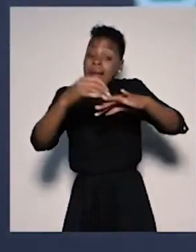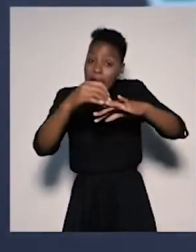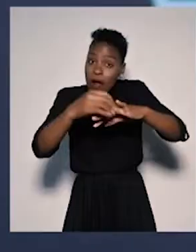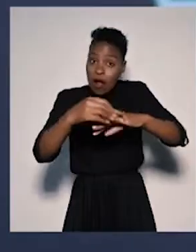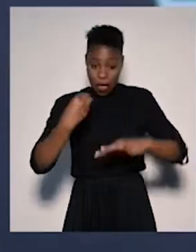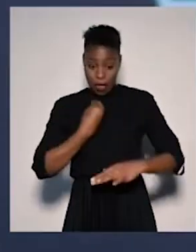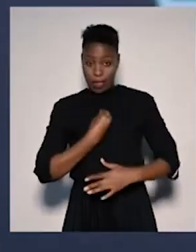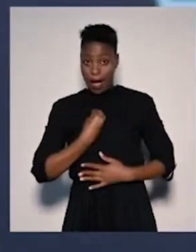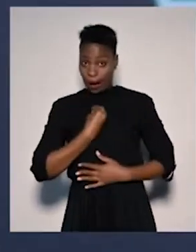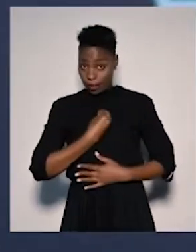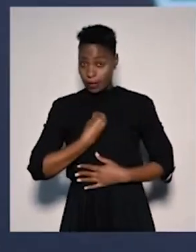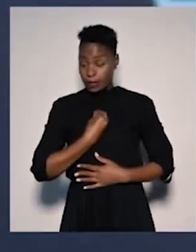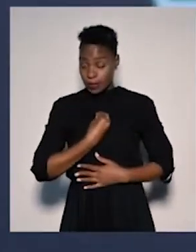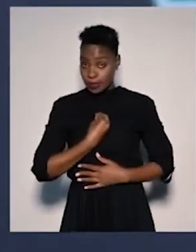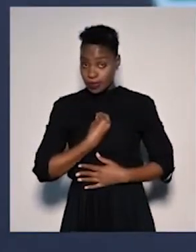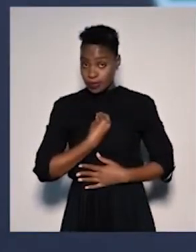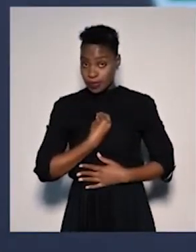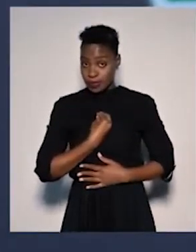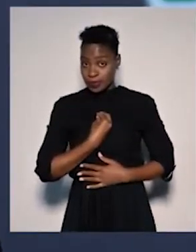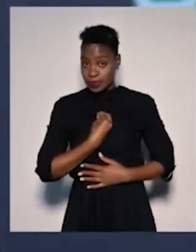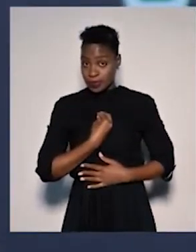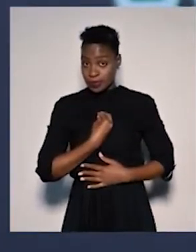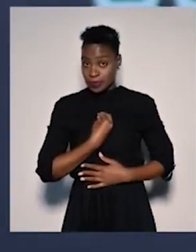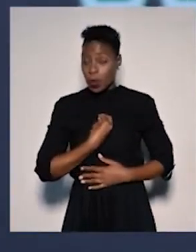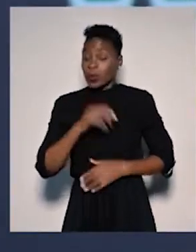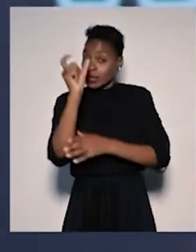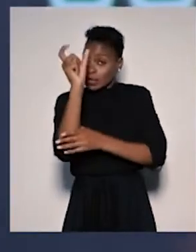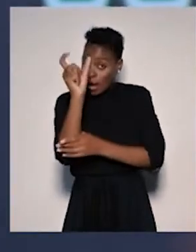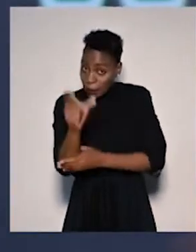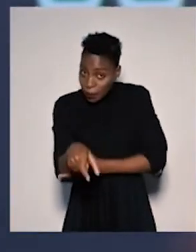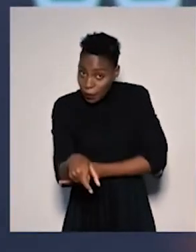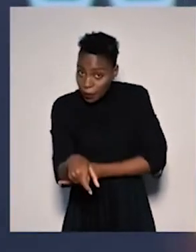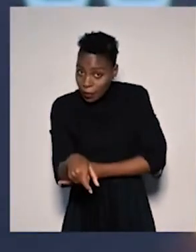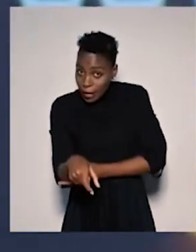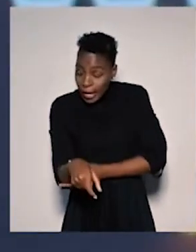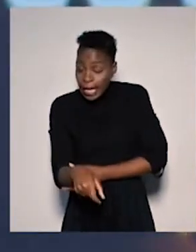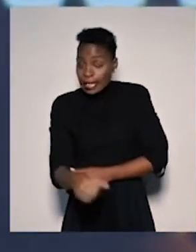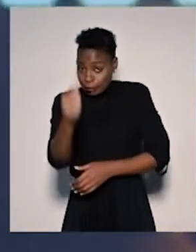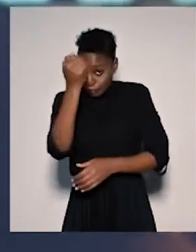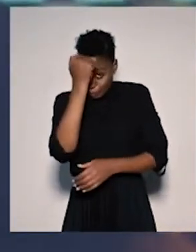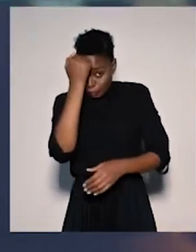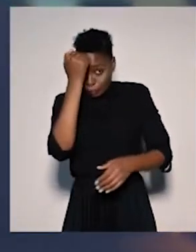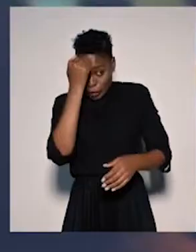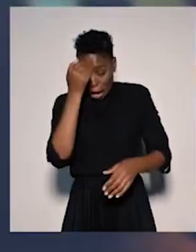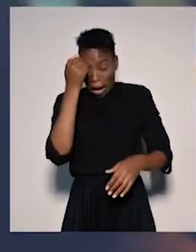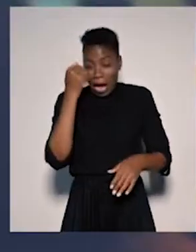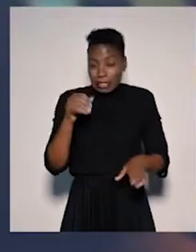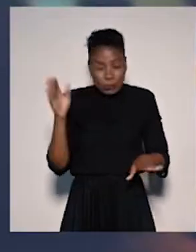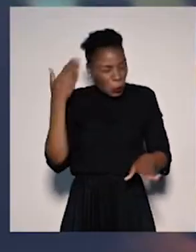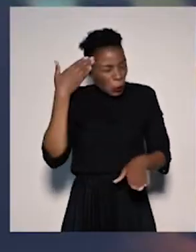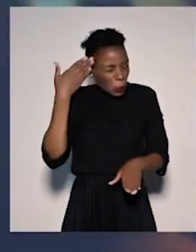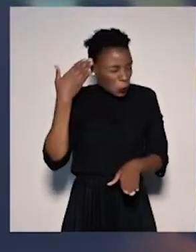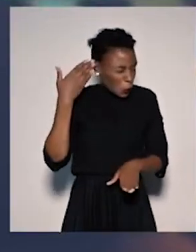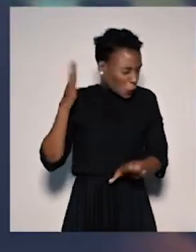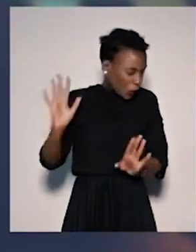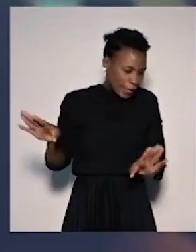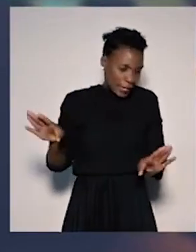young, right? With somebody olimpari or tsonanloen.